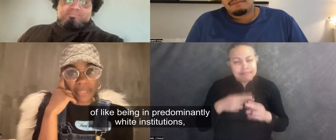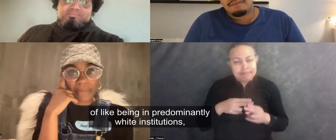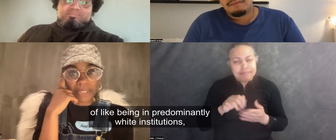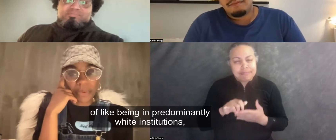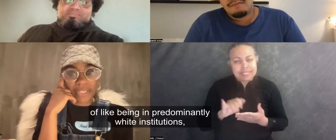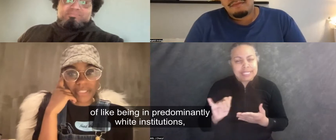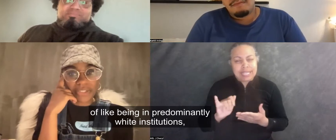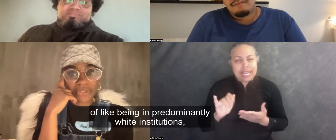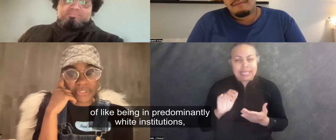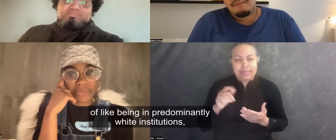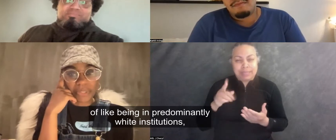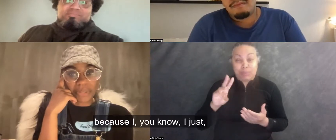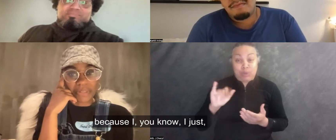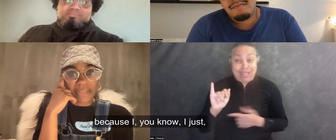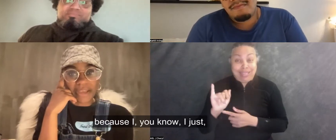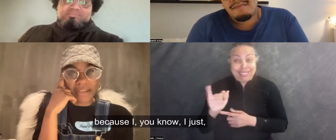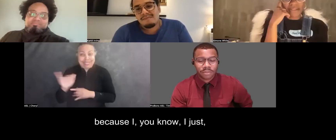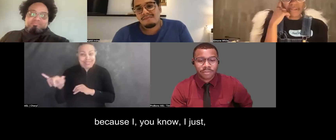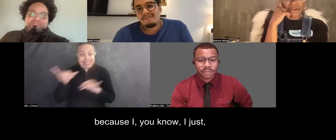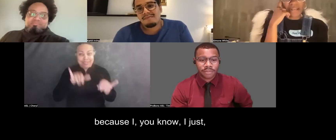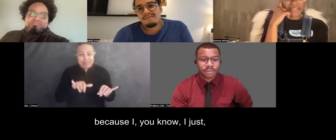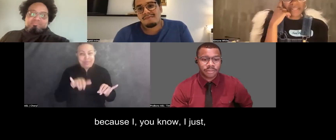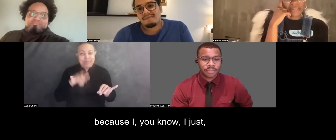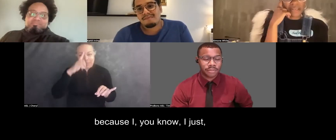in predominantly white institutions, because